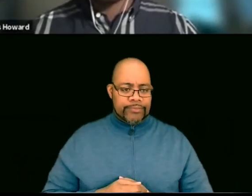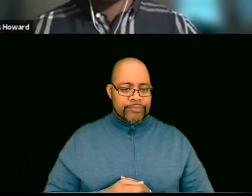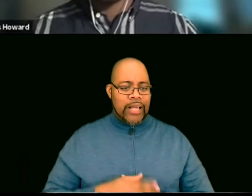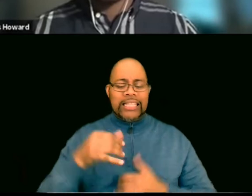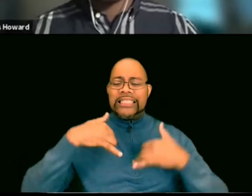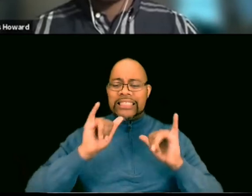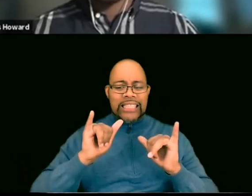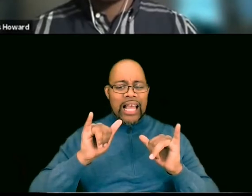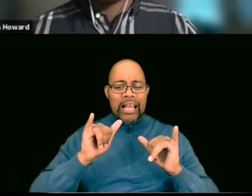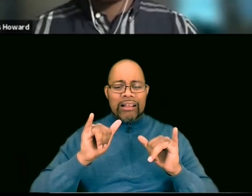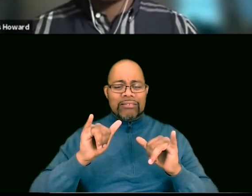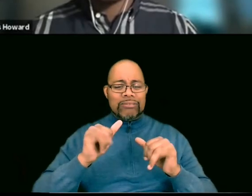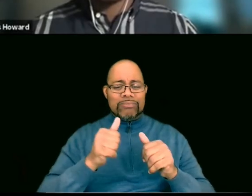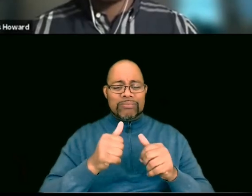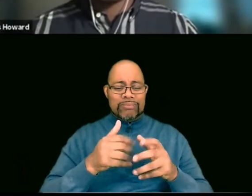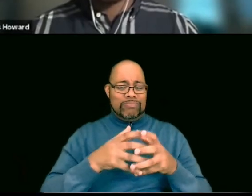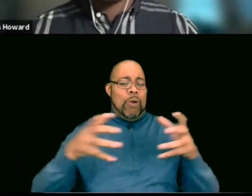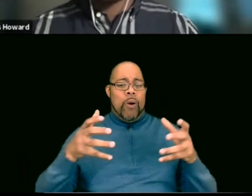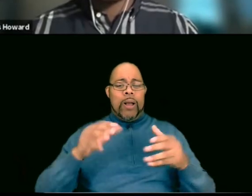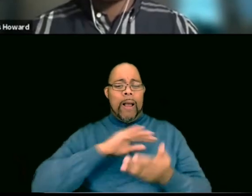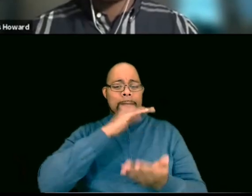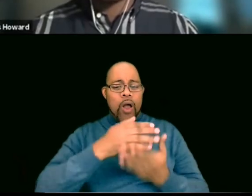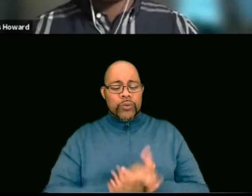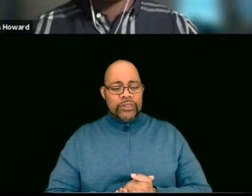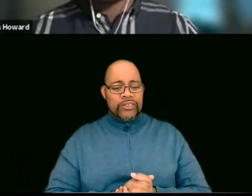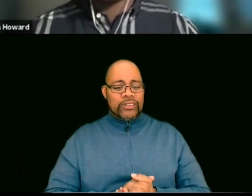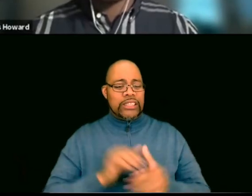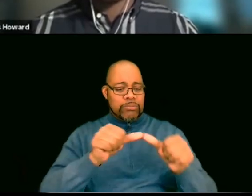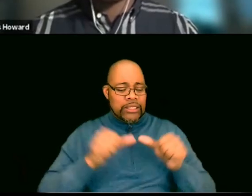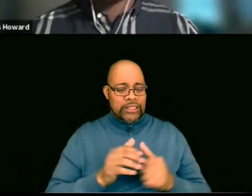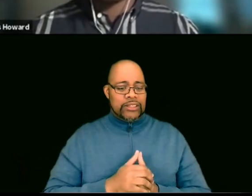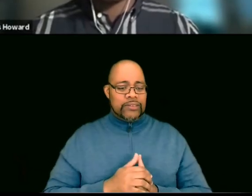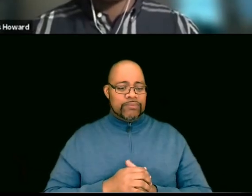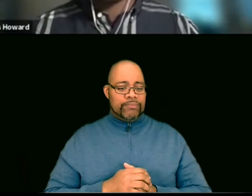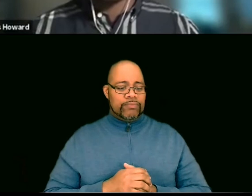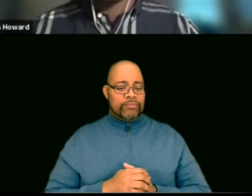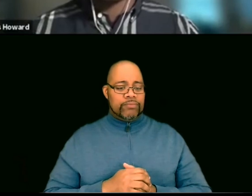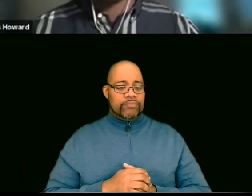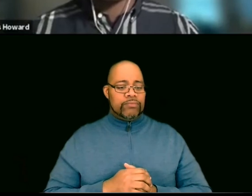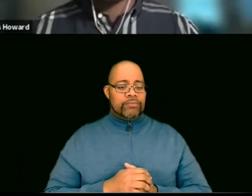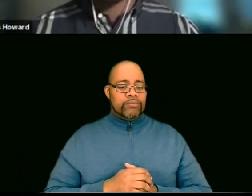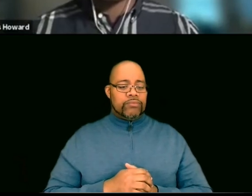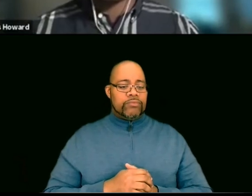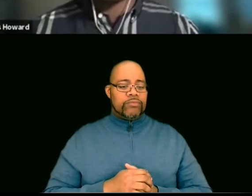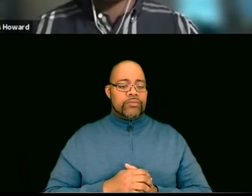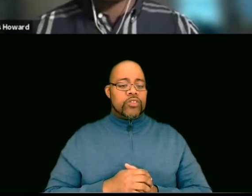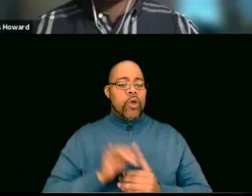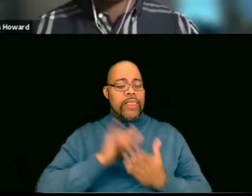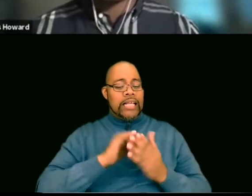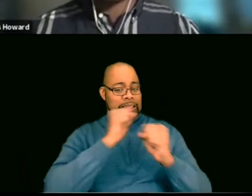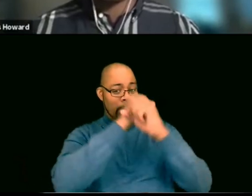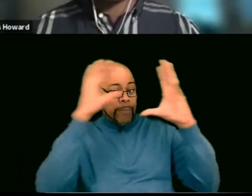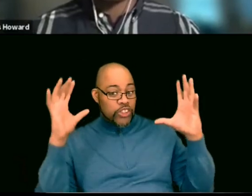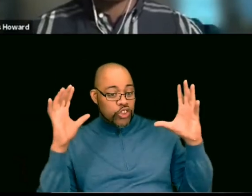men, and they still dominate in these spaces. So that's